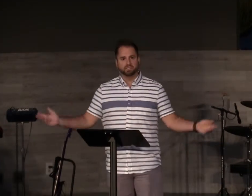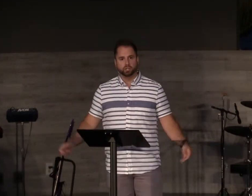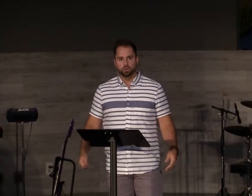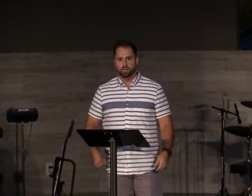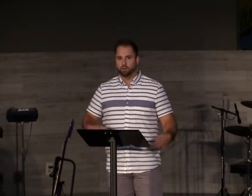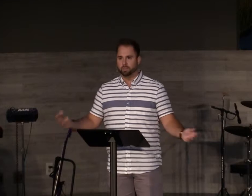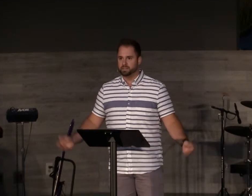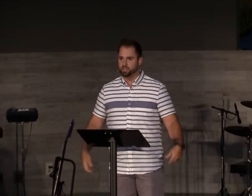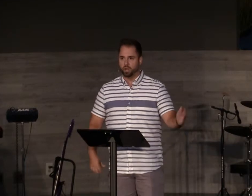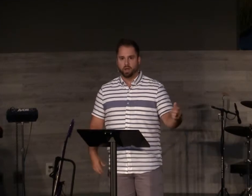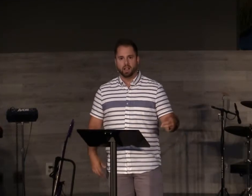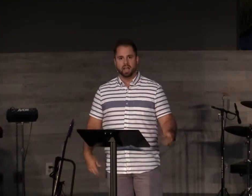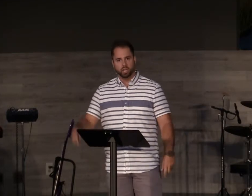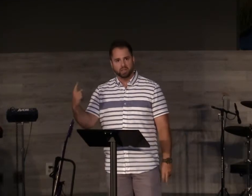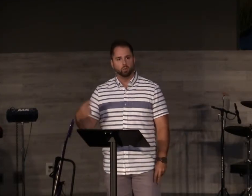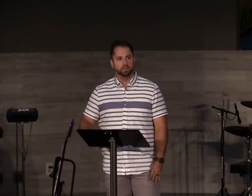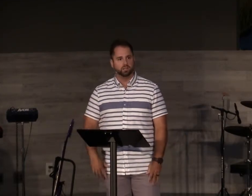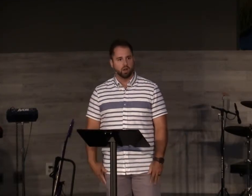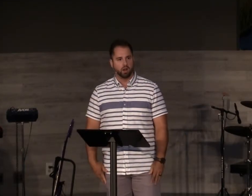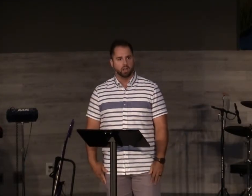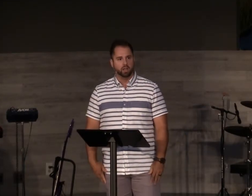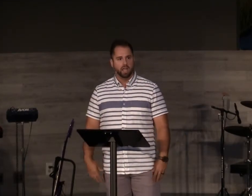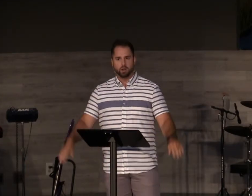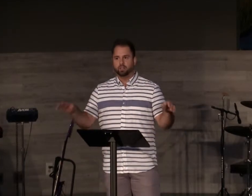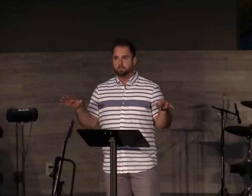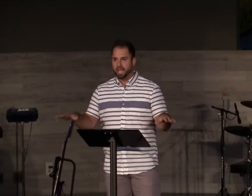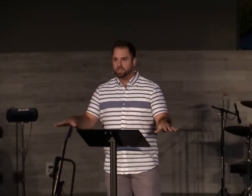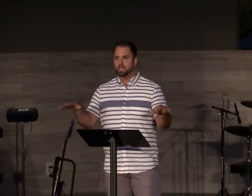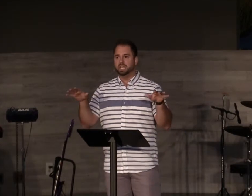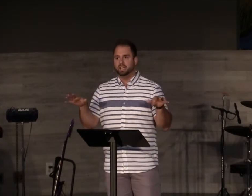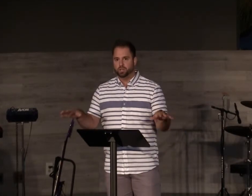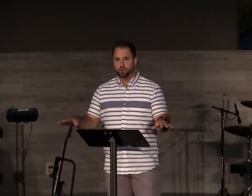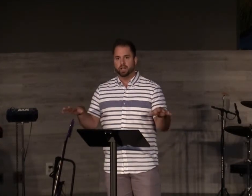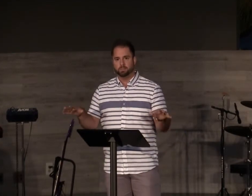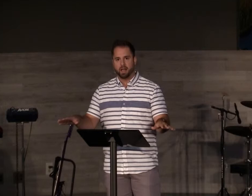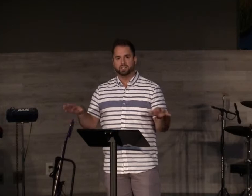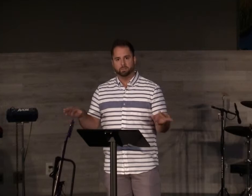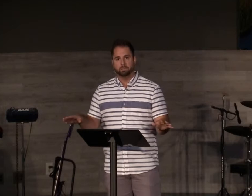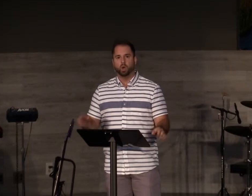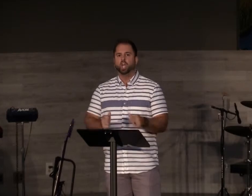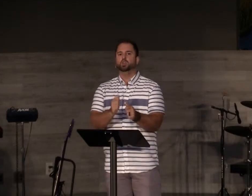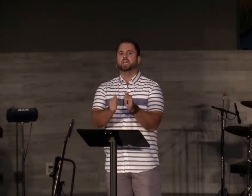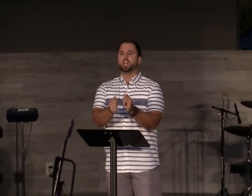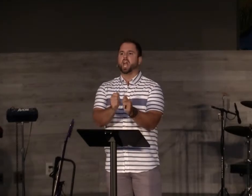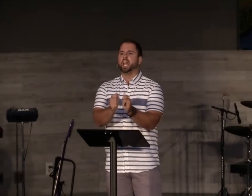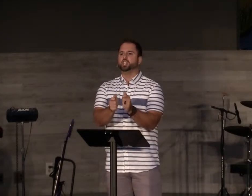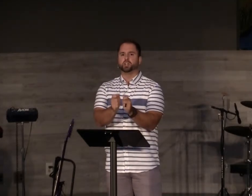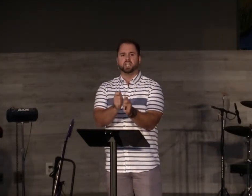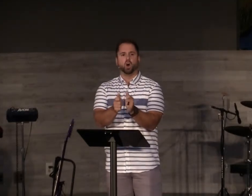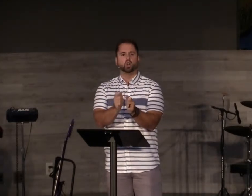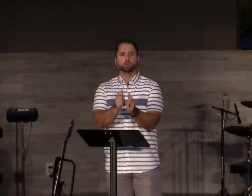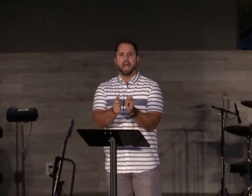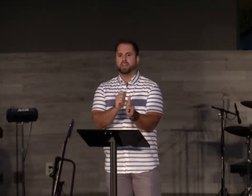like an institution or a business, you go online and you give it one star. And rather than patiently enduring obnoxious people, you get online and